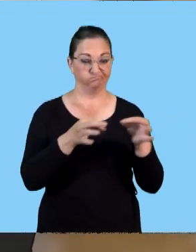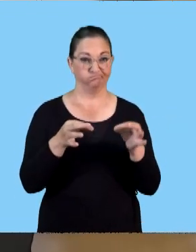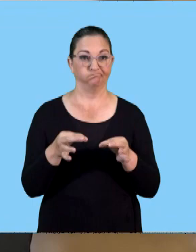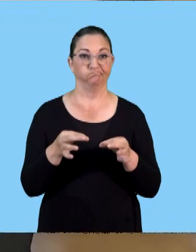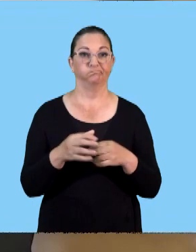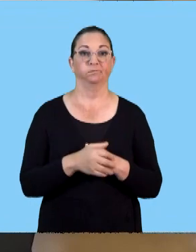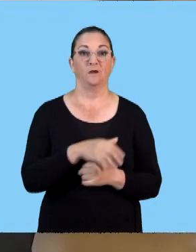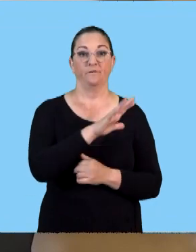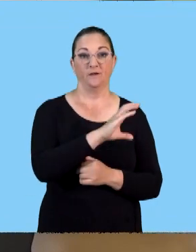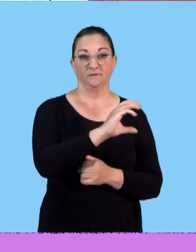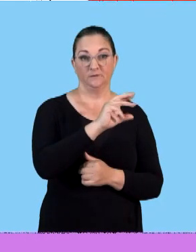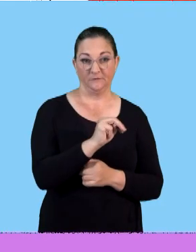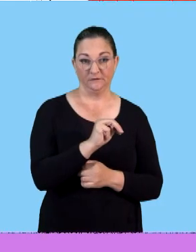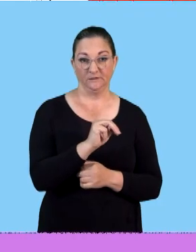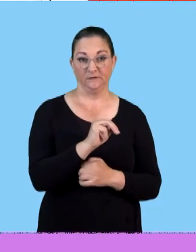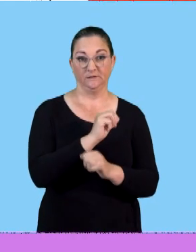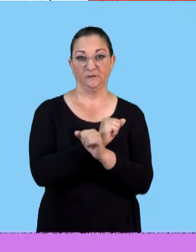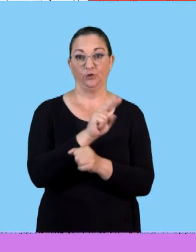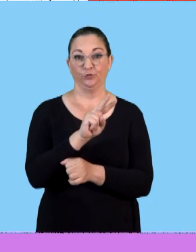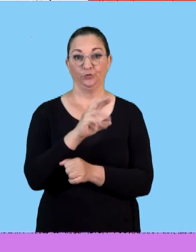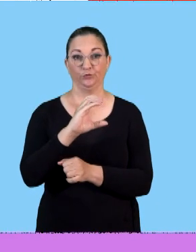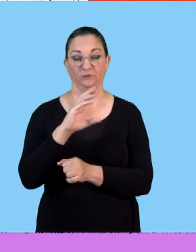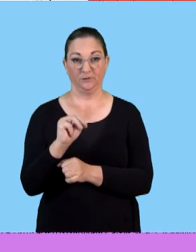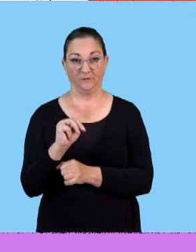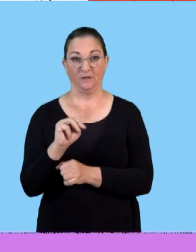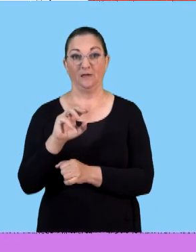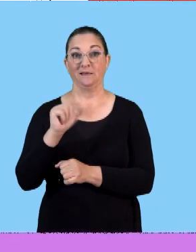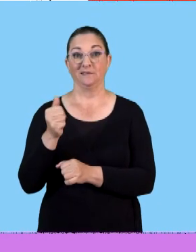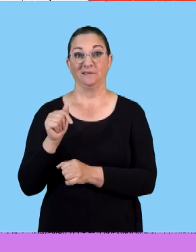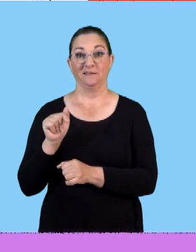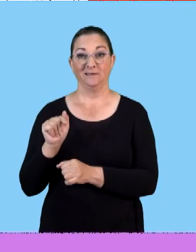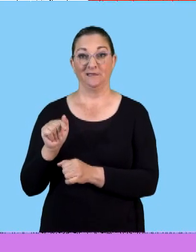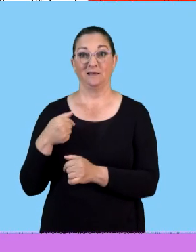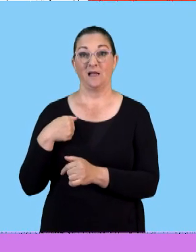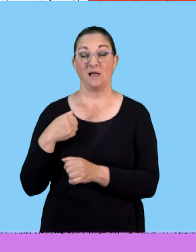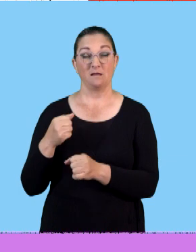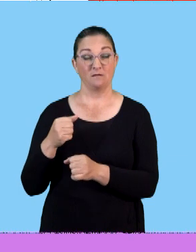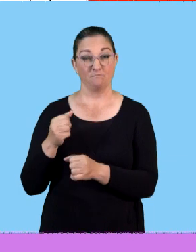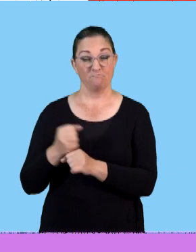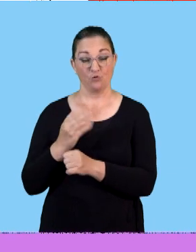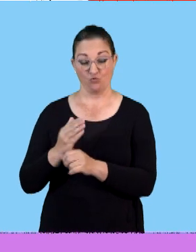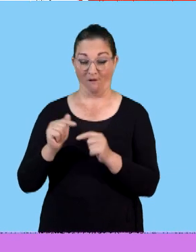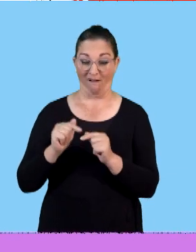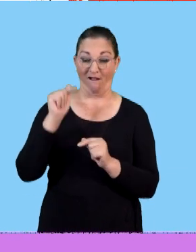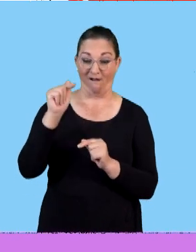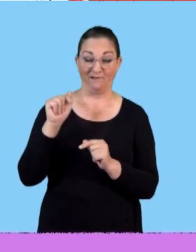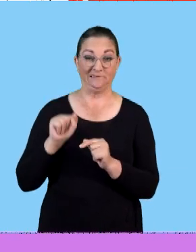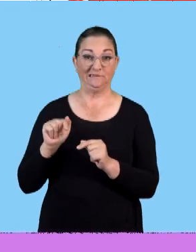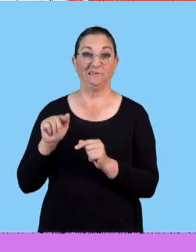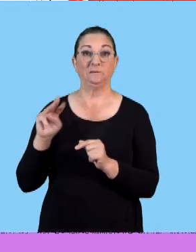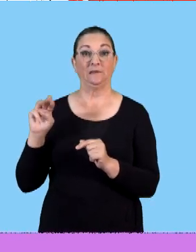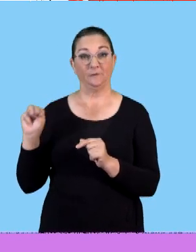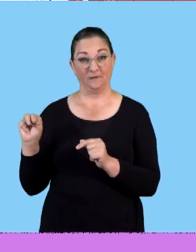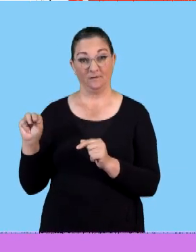I substituted. Length here is 5 centimeters, the breadth is 2 centimeters, and then I note here that